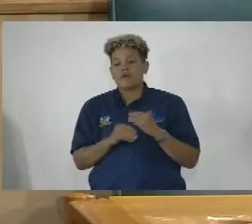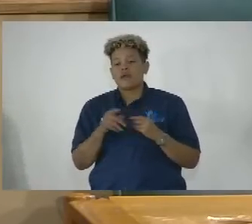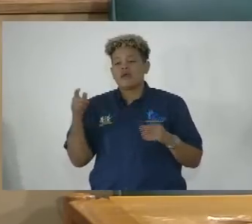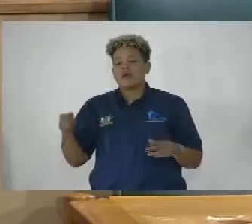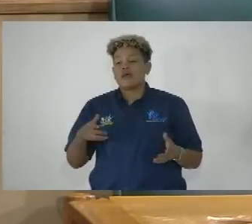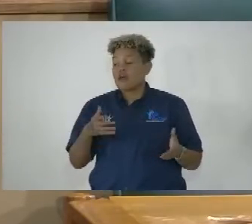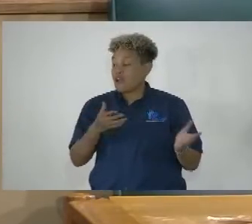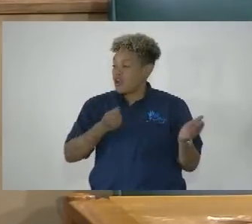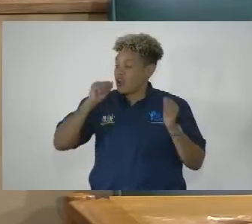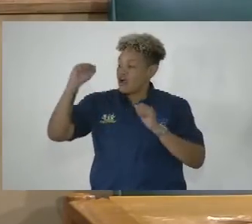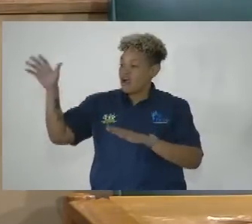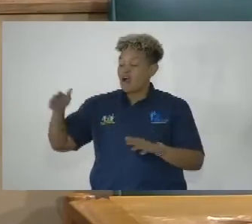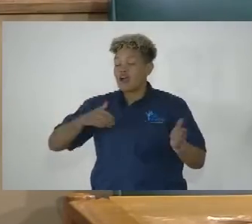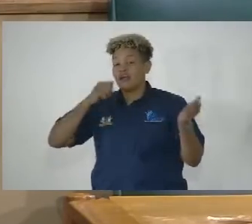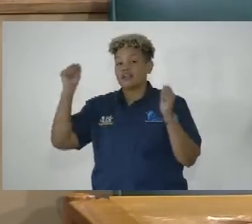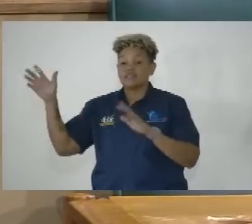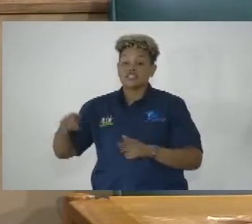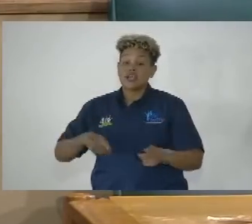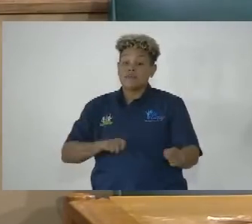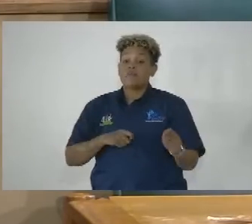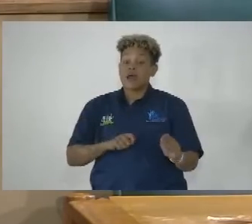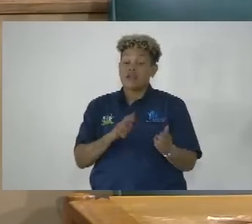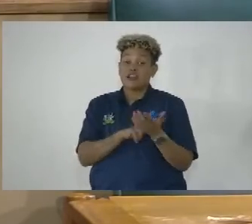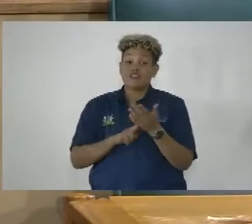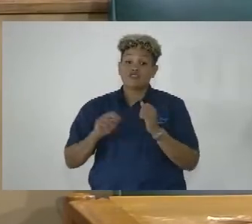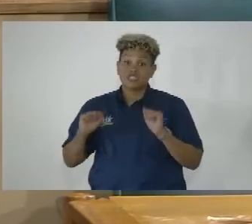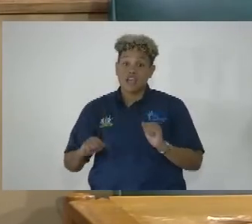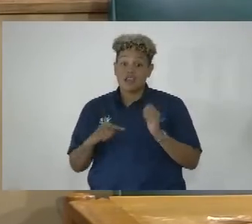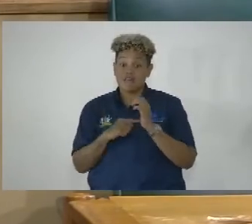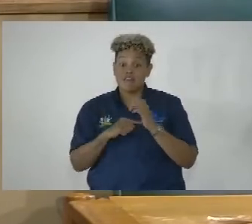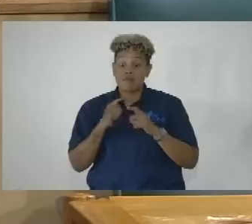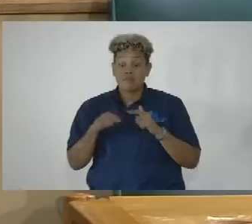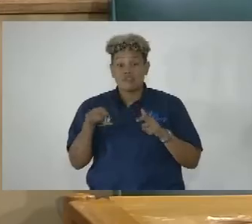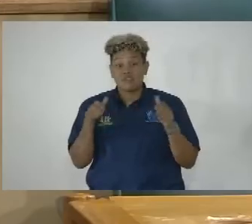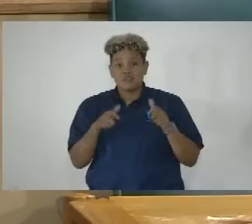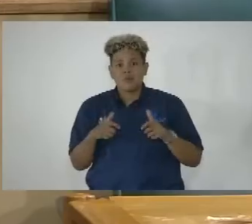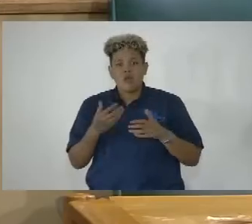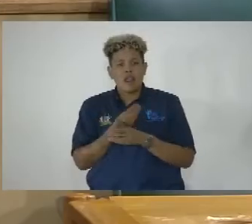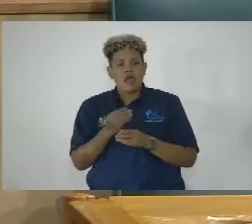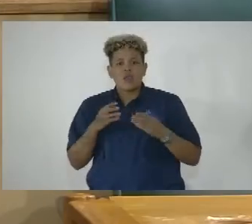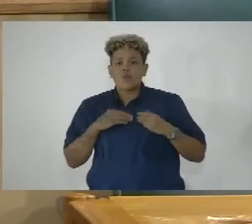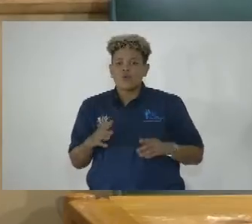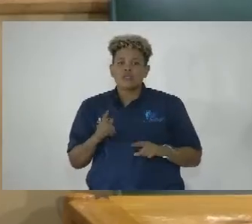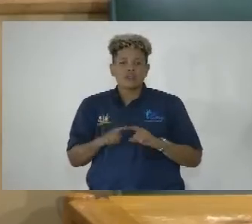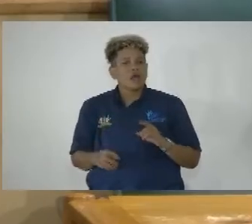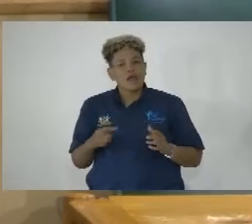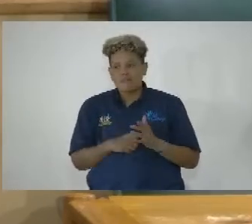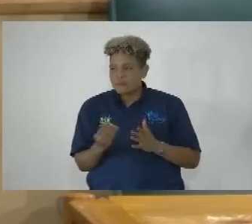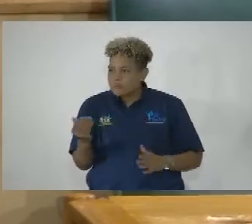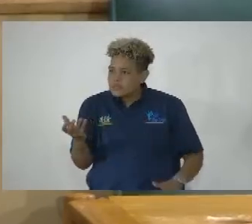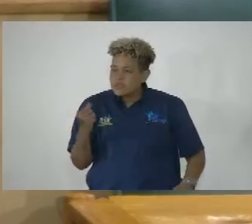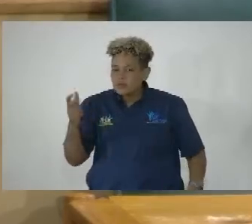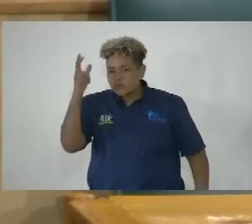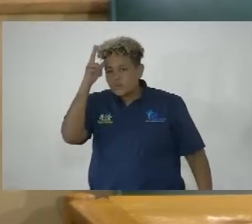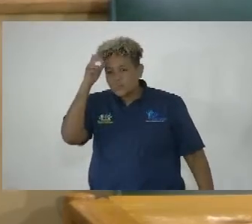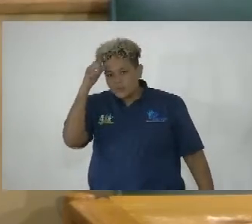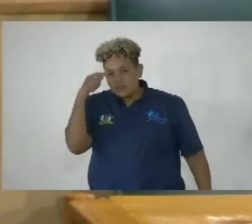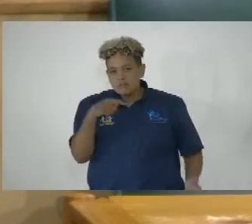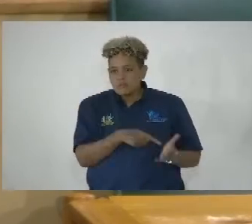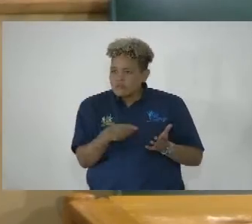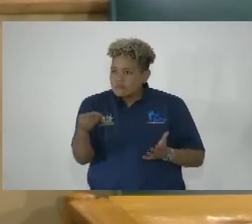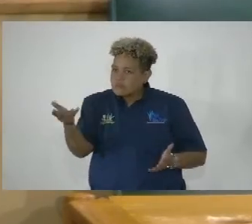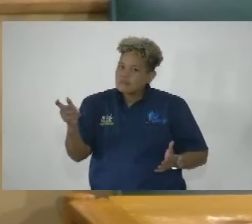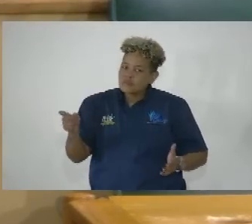mining contractors can afford, but certainly these small landowners, it is wicked to